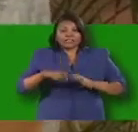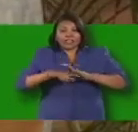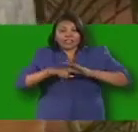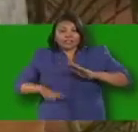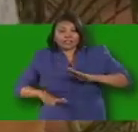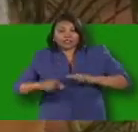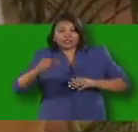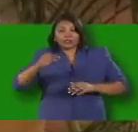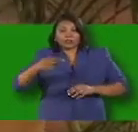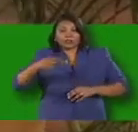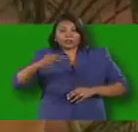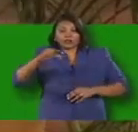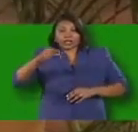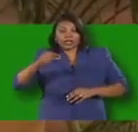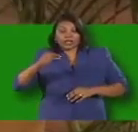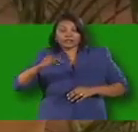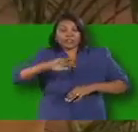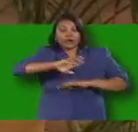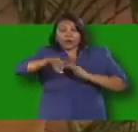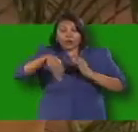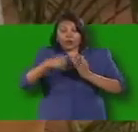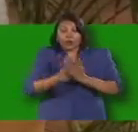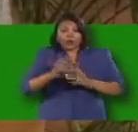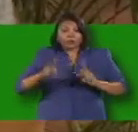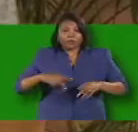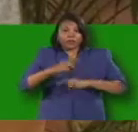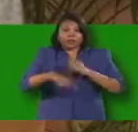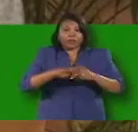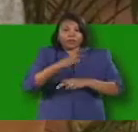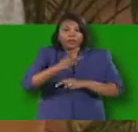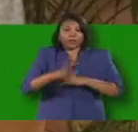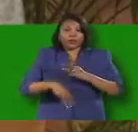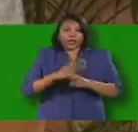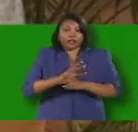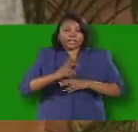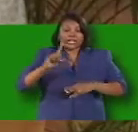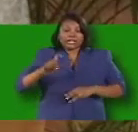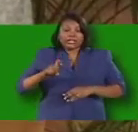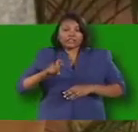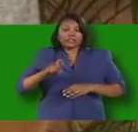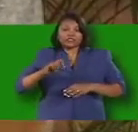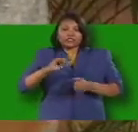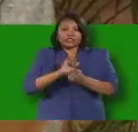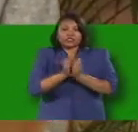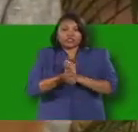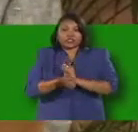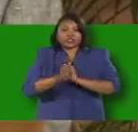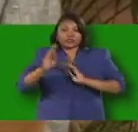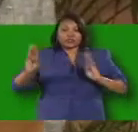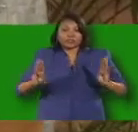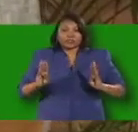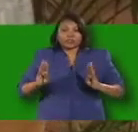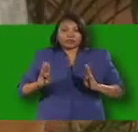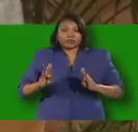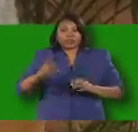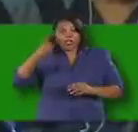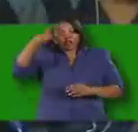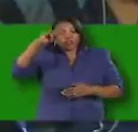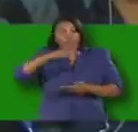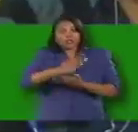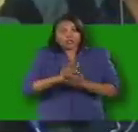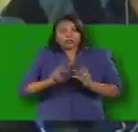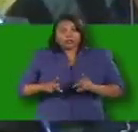humans make changes in these activities. For some persons, the subject of